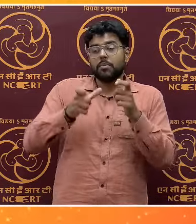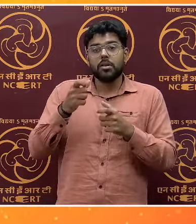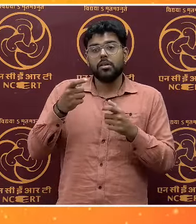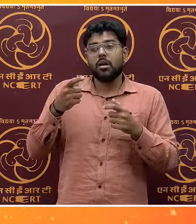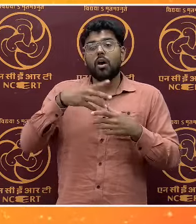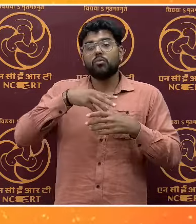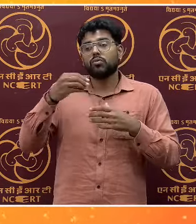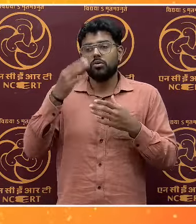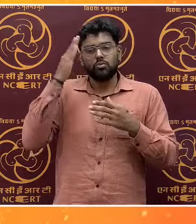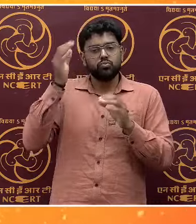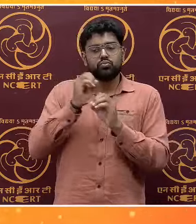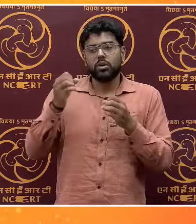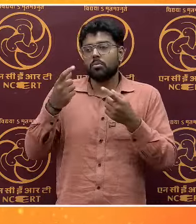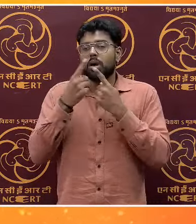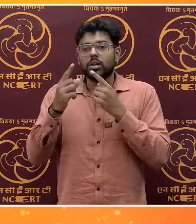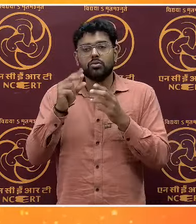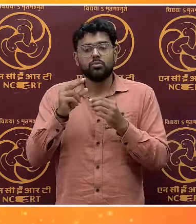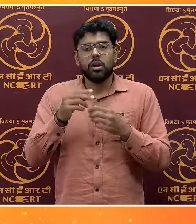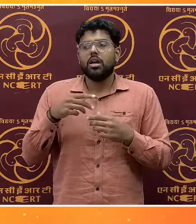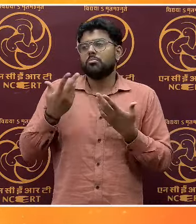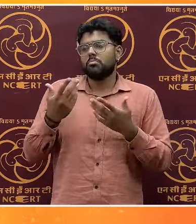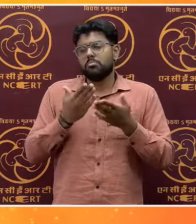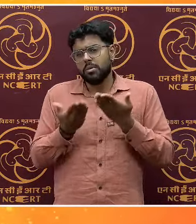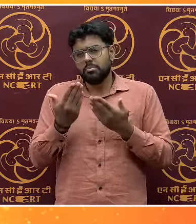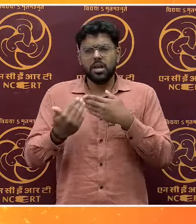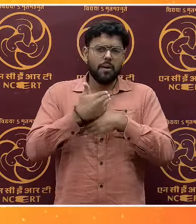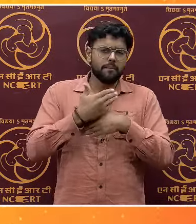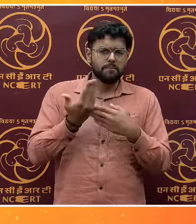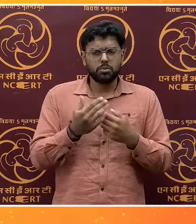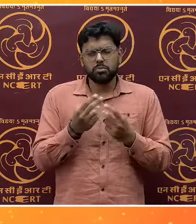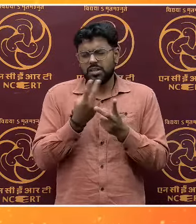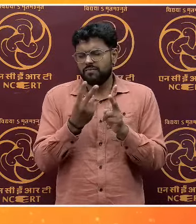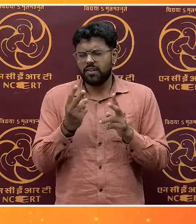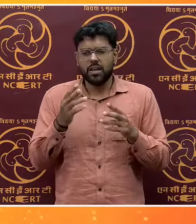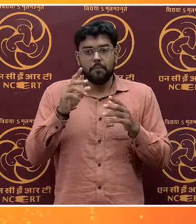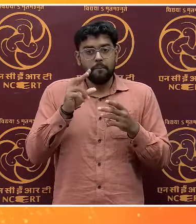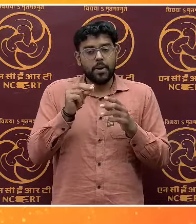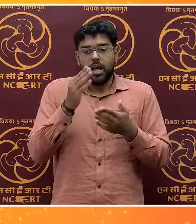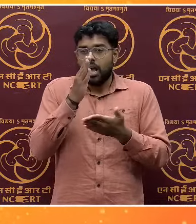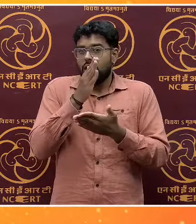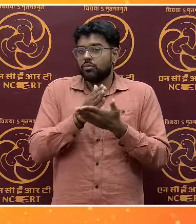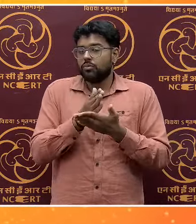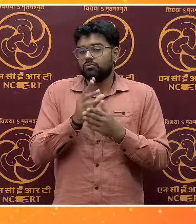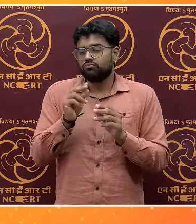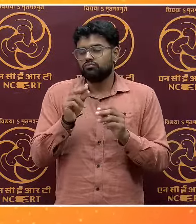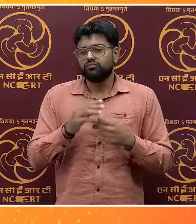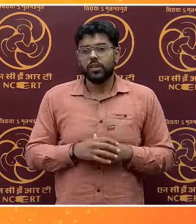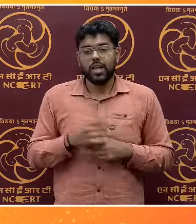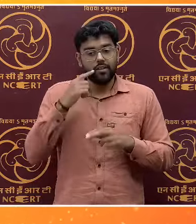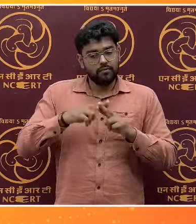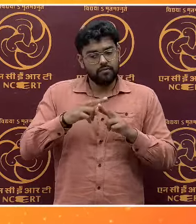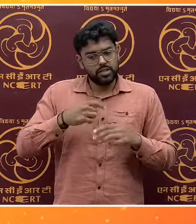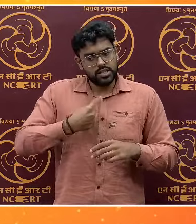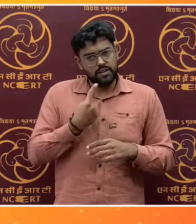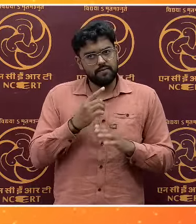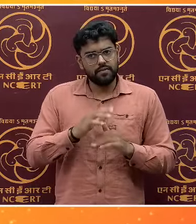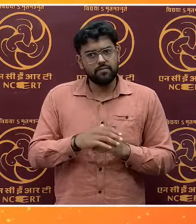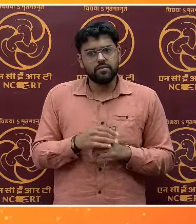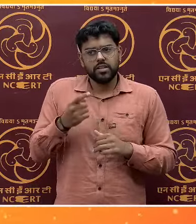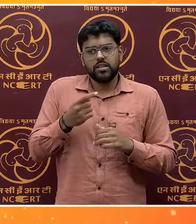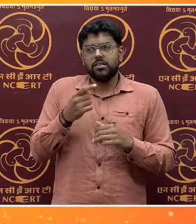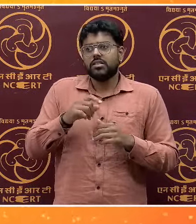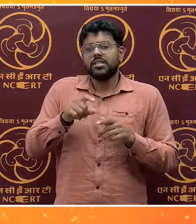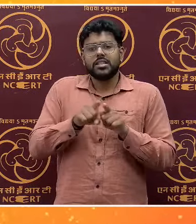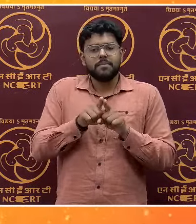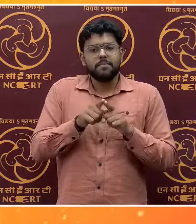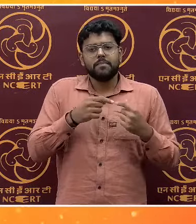not go towards elders. They'll harm us, they'll beat us. No, nobody is going to harm you. If you are compassionate enough, you will receive